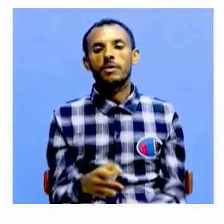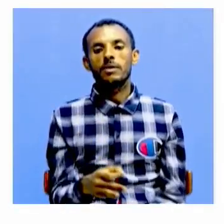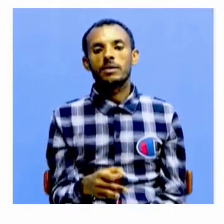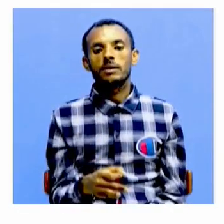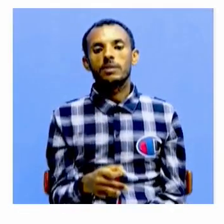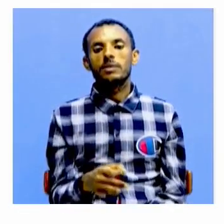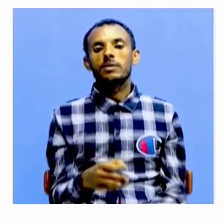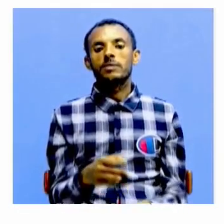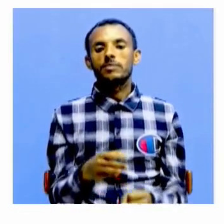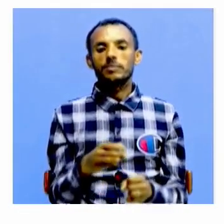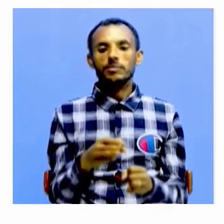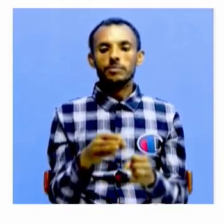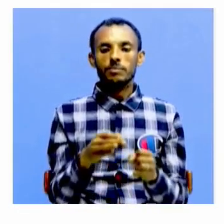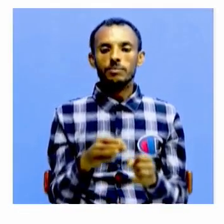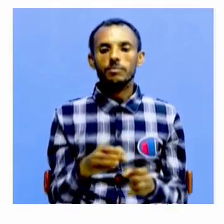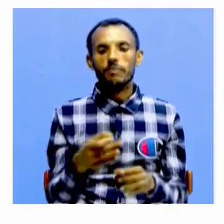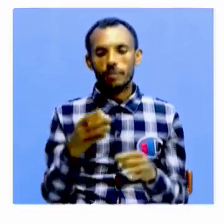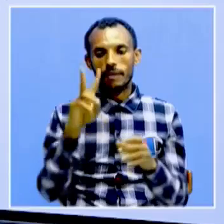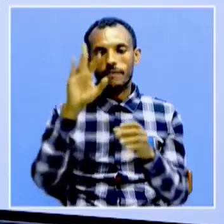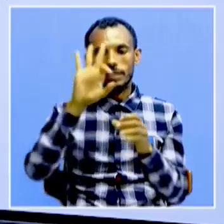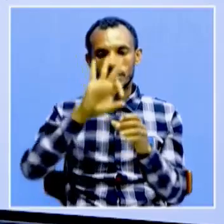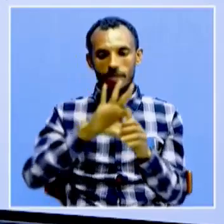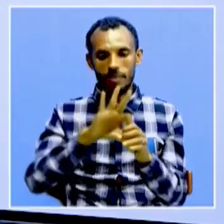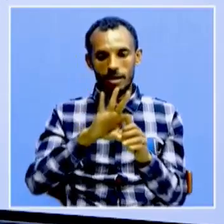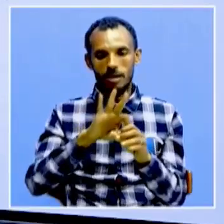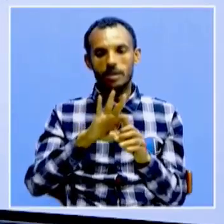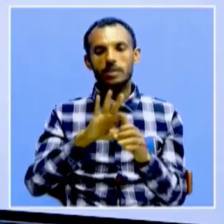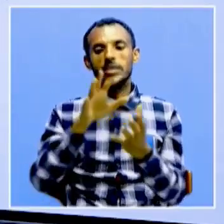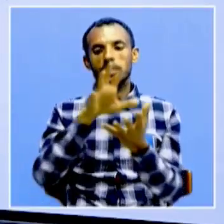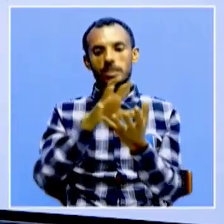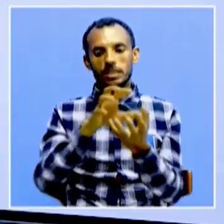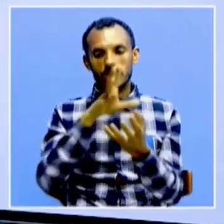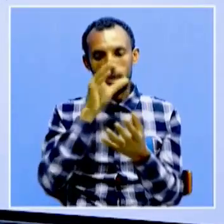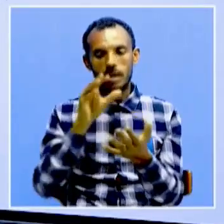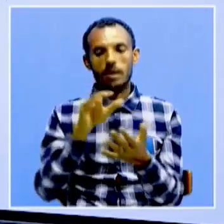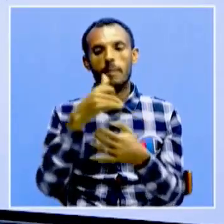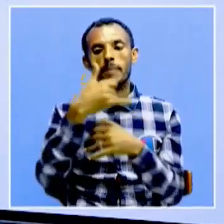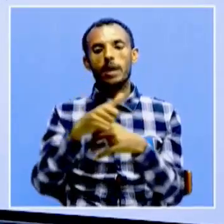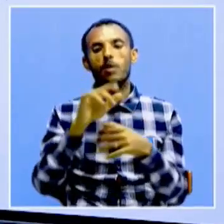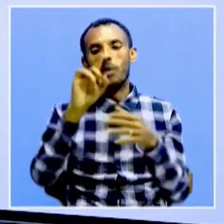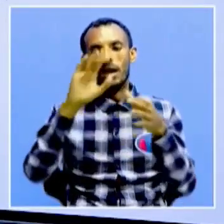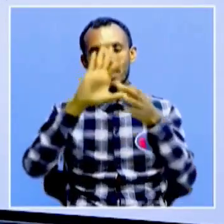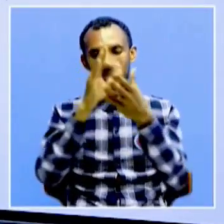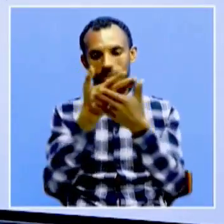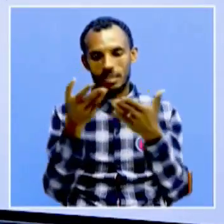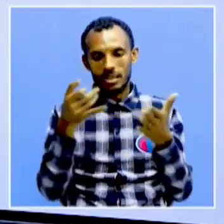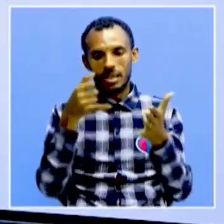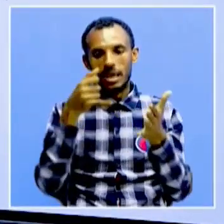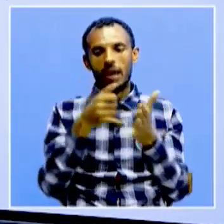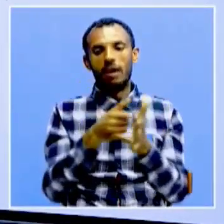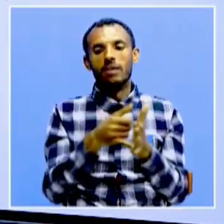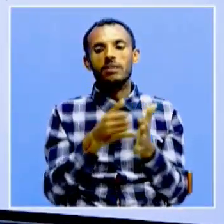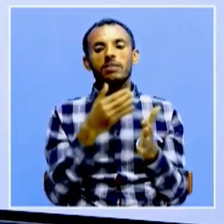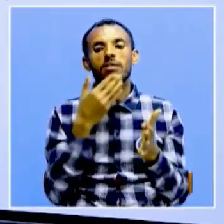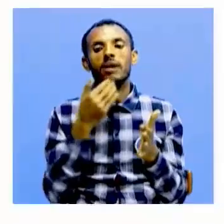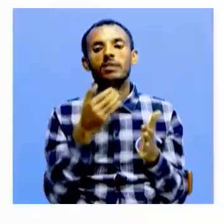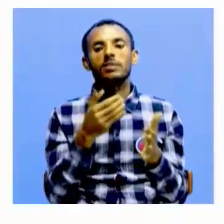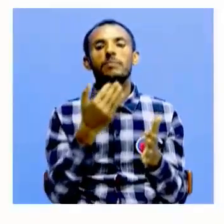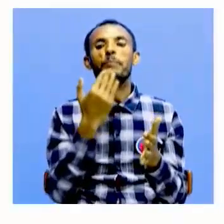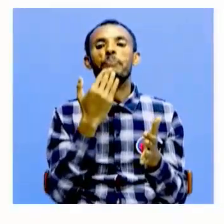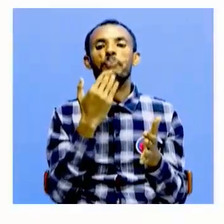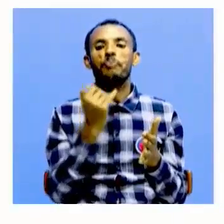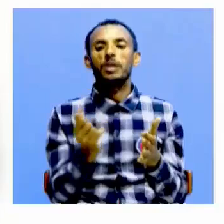cheese, and bread is 1 detailed sentence, okay? It tastes delicious is